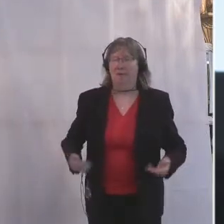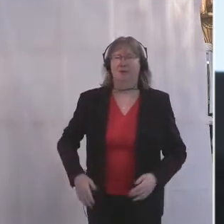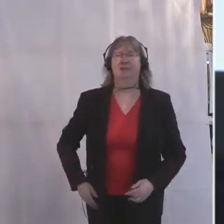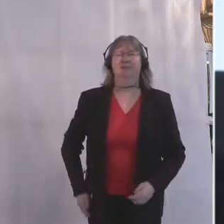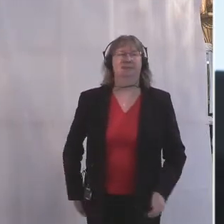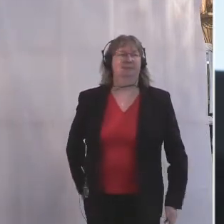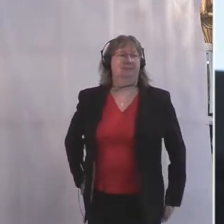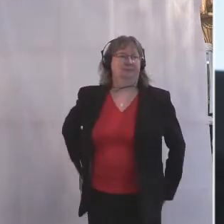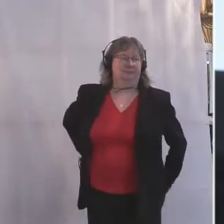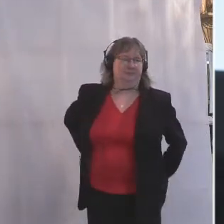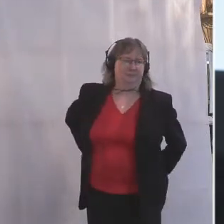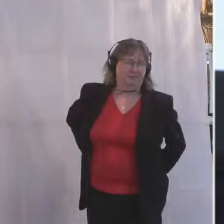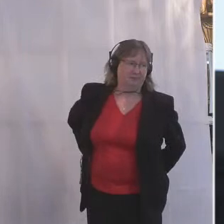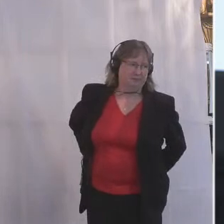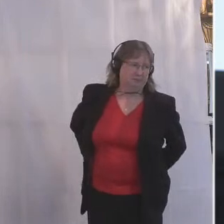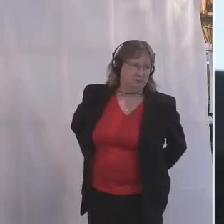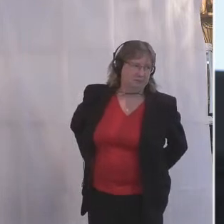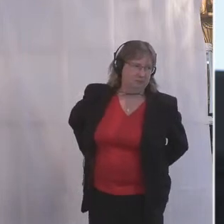Yeah.